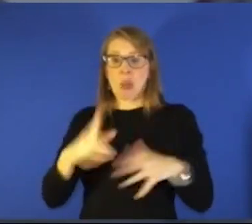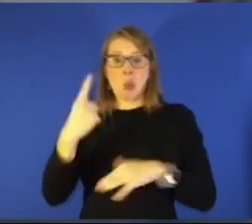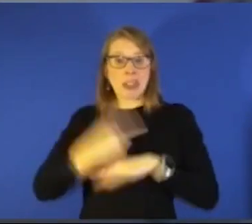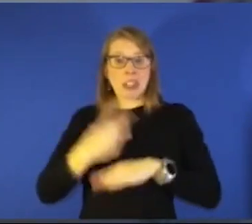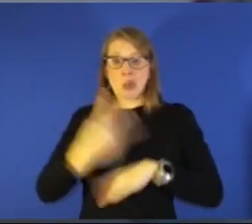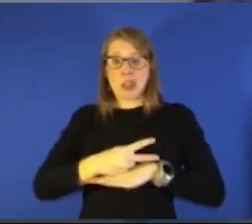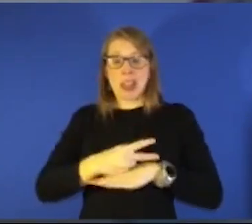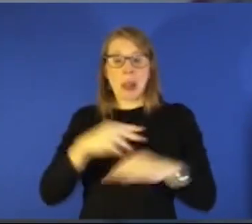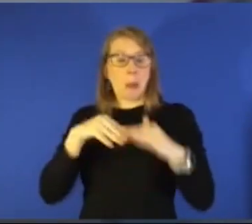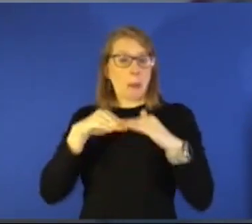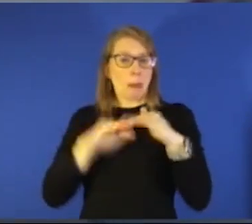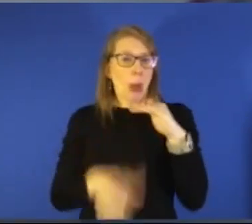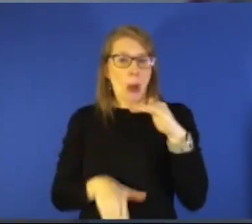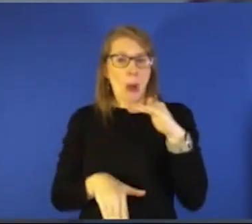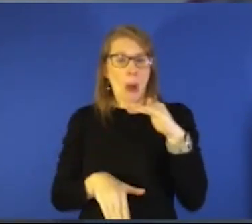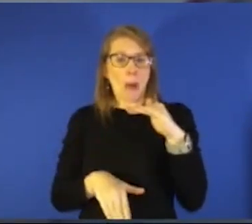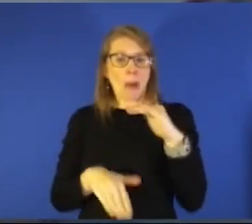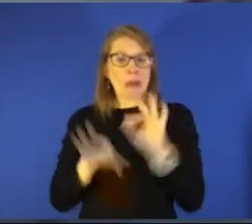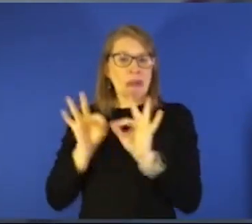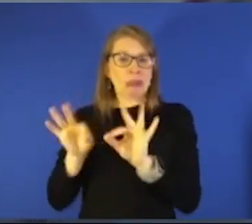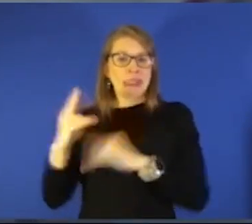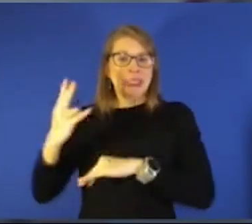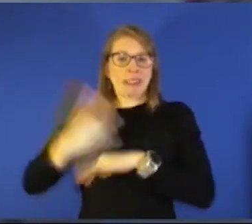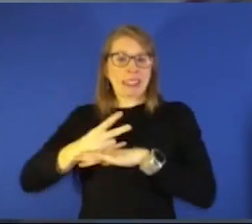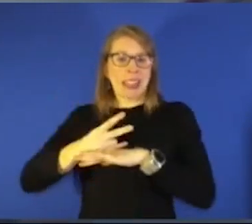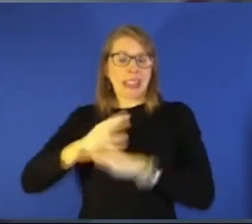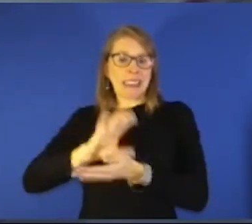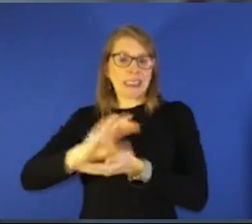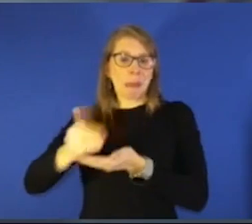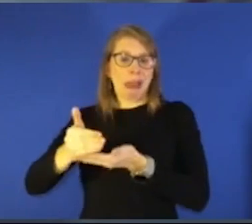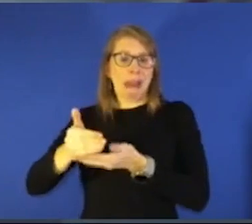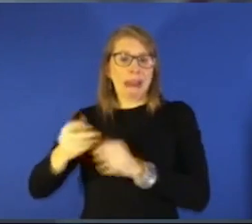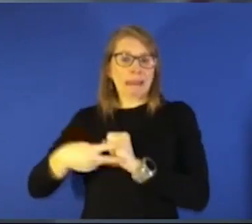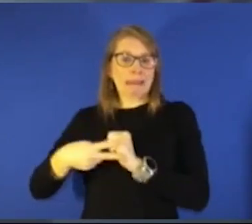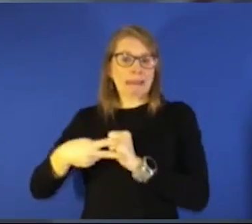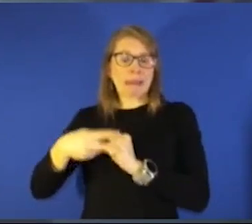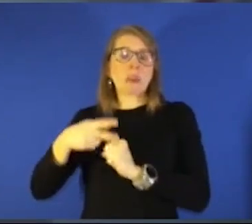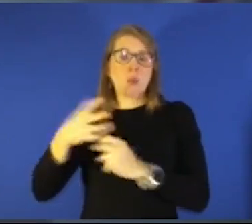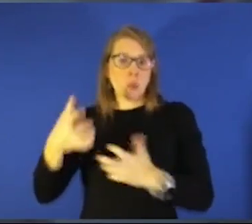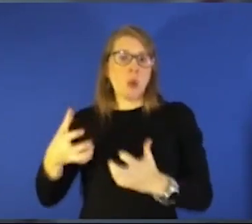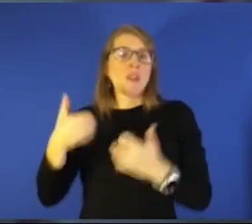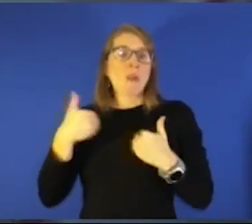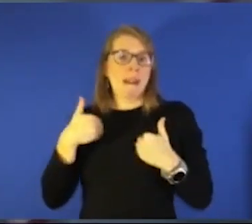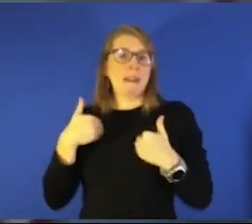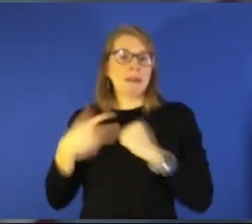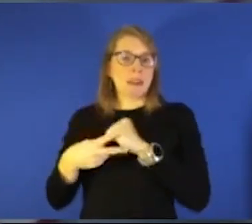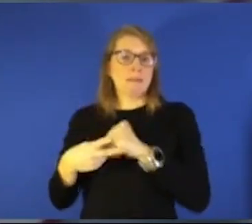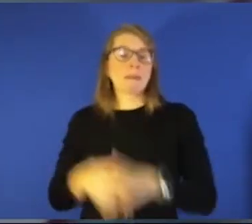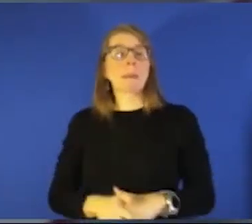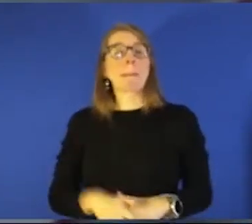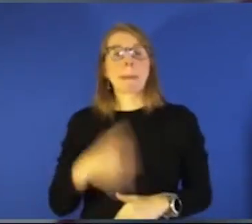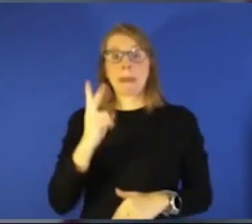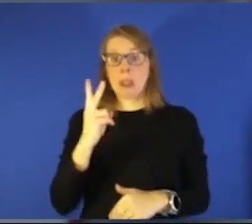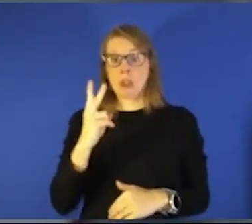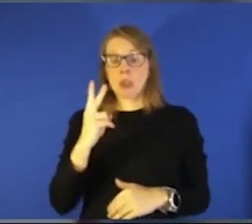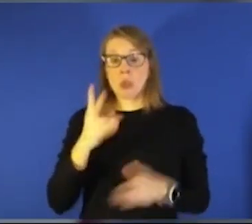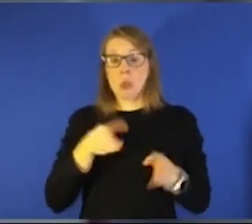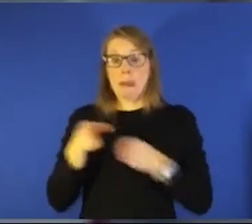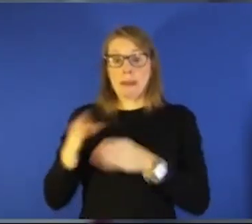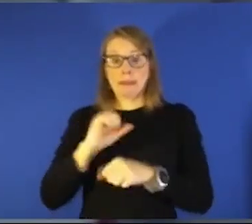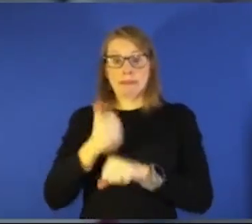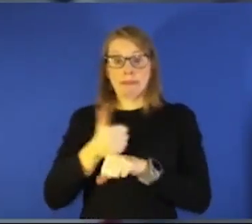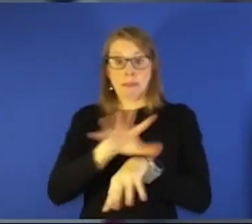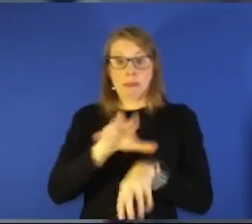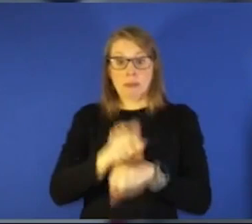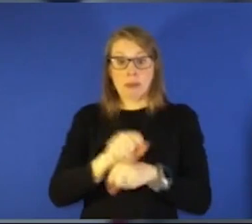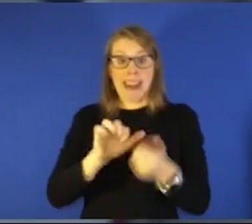below the ideal 7-day supply that they really need to have on hand. So there are 2 ways you can set up an appointment to donate if